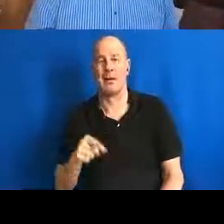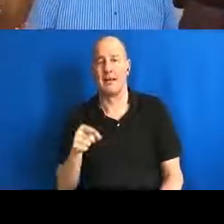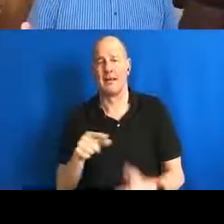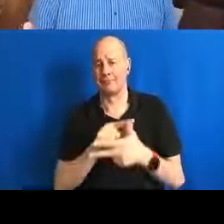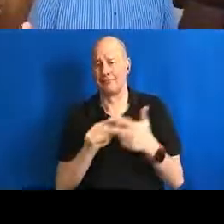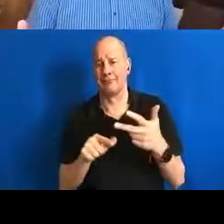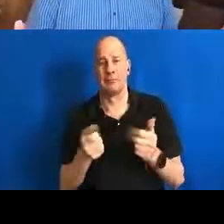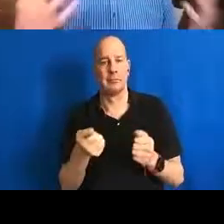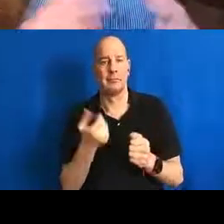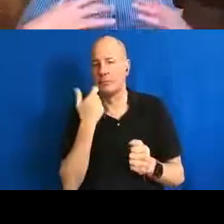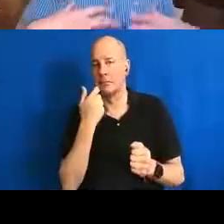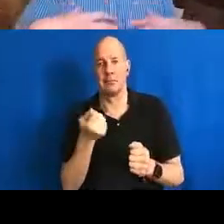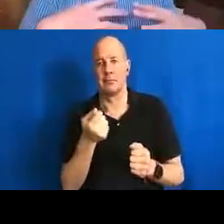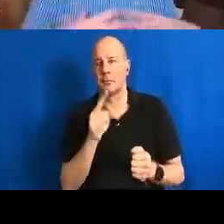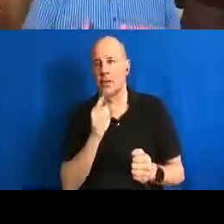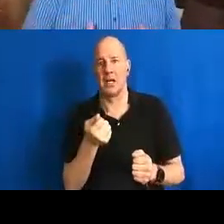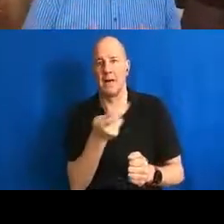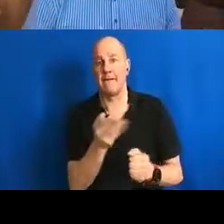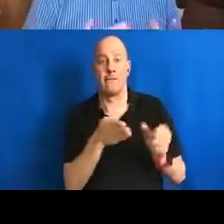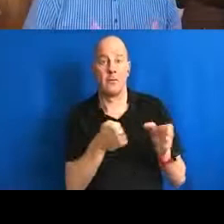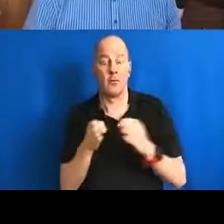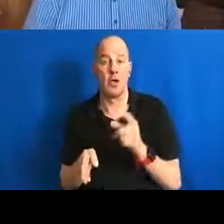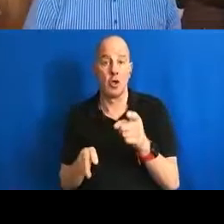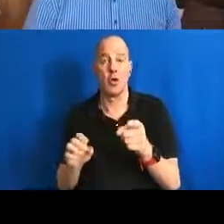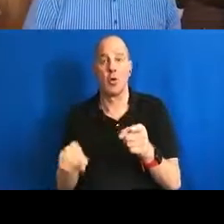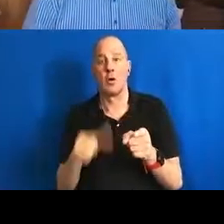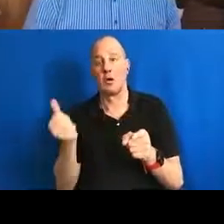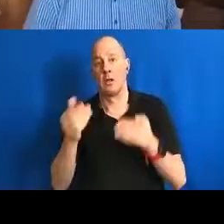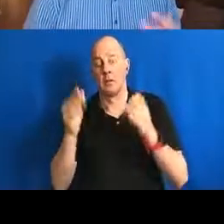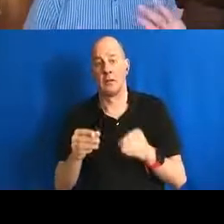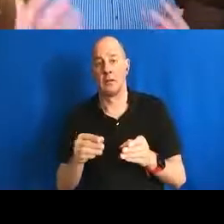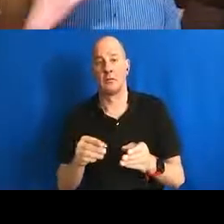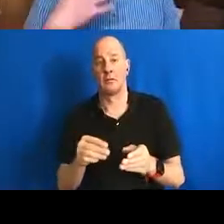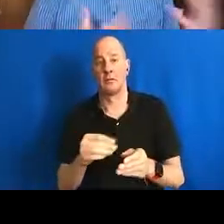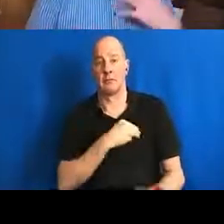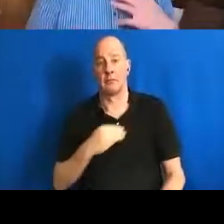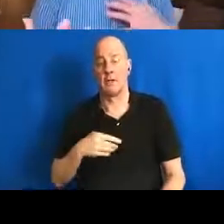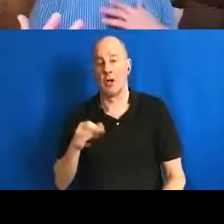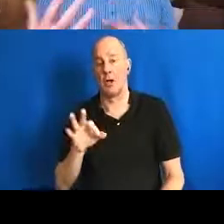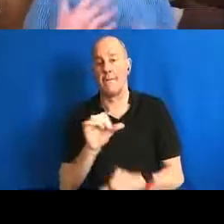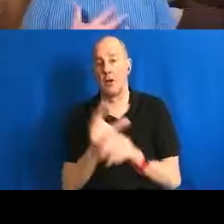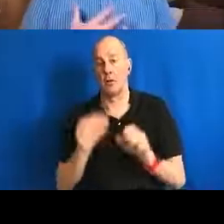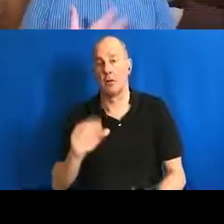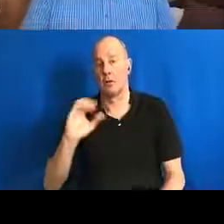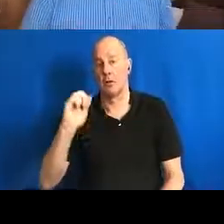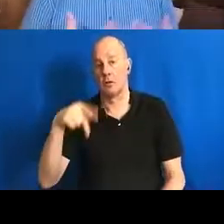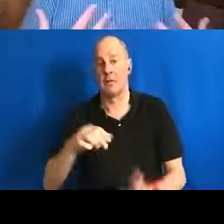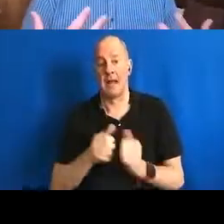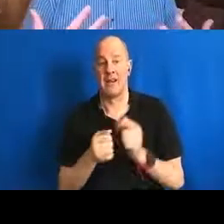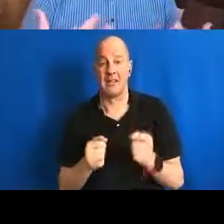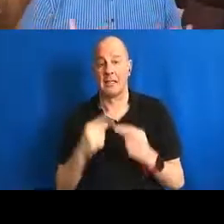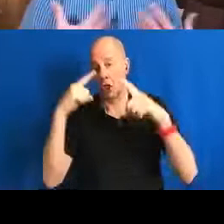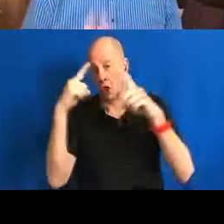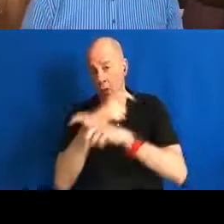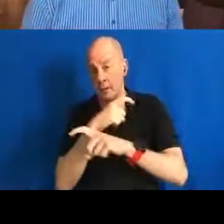how you or somebody you're working with who's a member of a worker cooperative, how this can get complicated, but also be